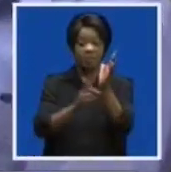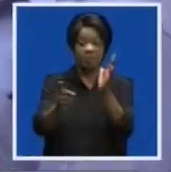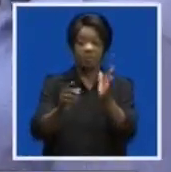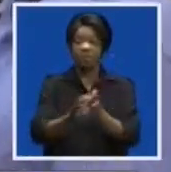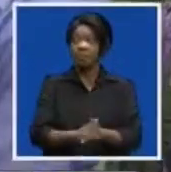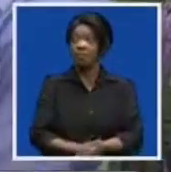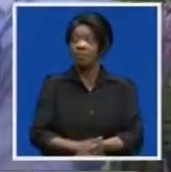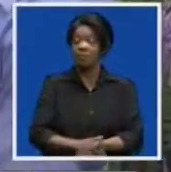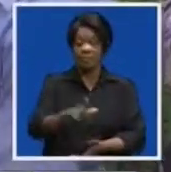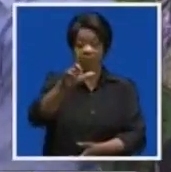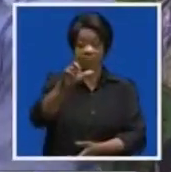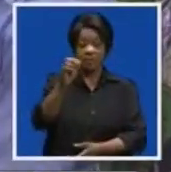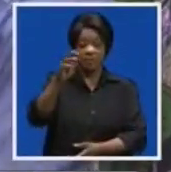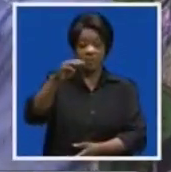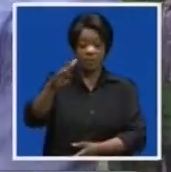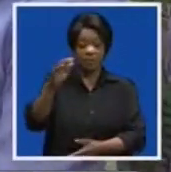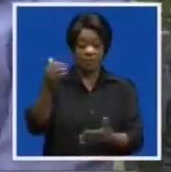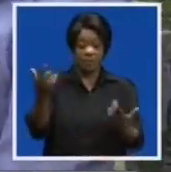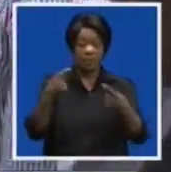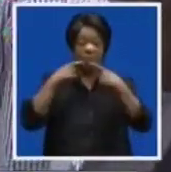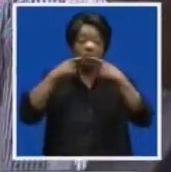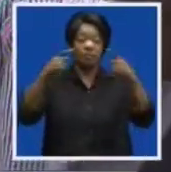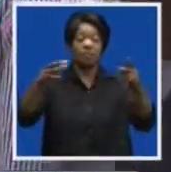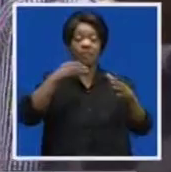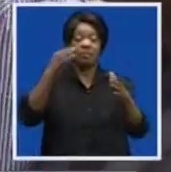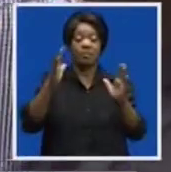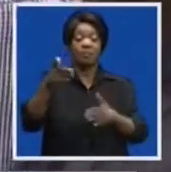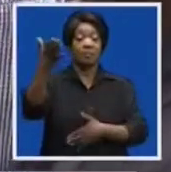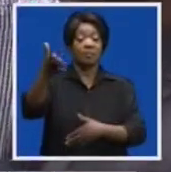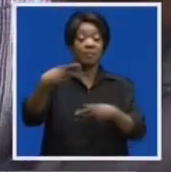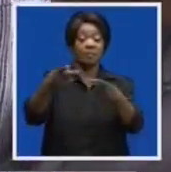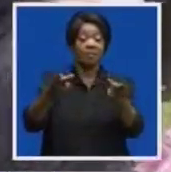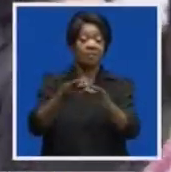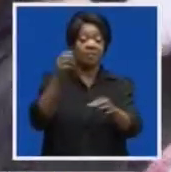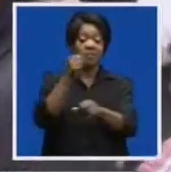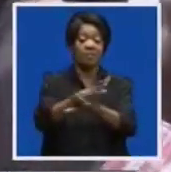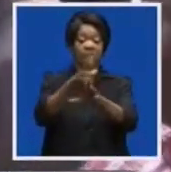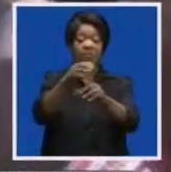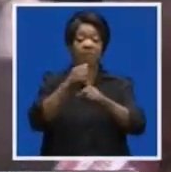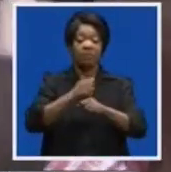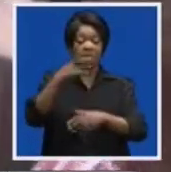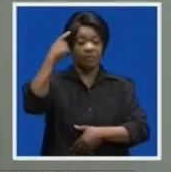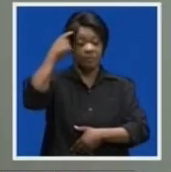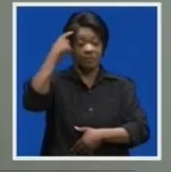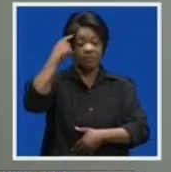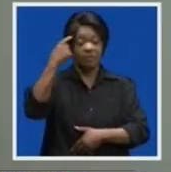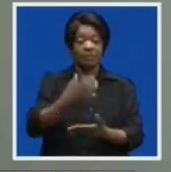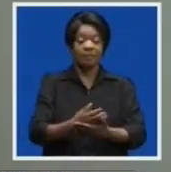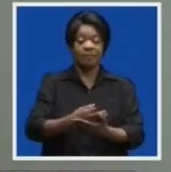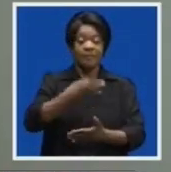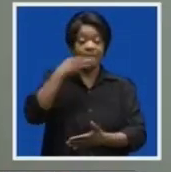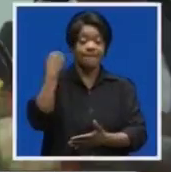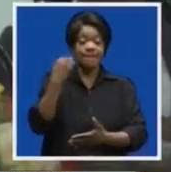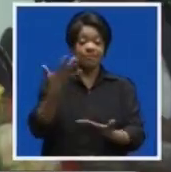And Mr. Lombe has announced that 94% of the farmers in the region have already received government-subsidized farming